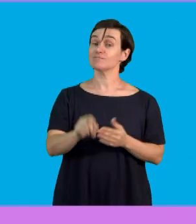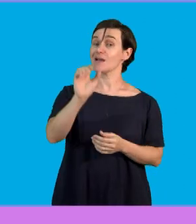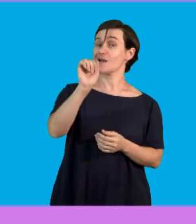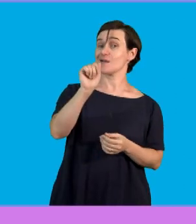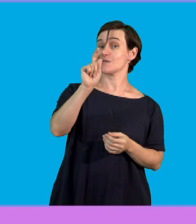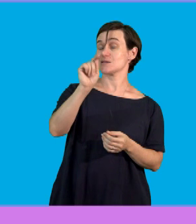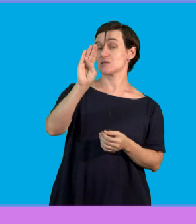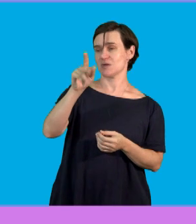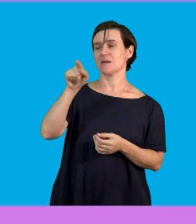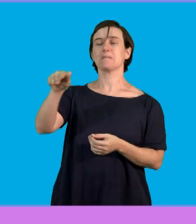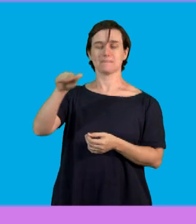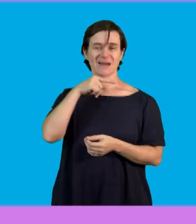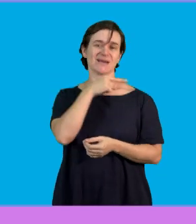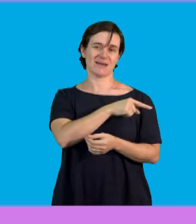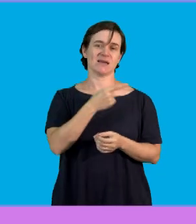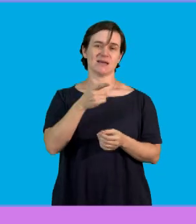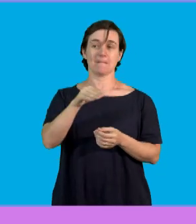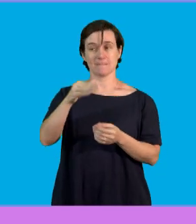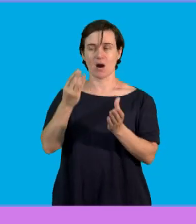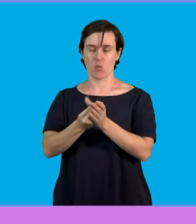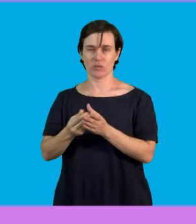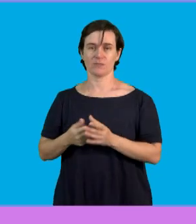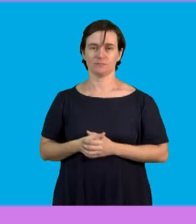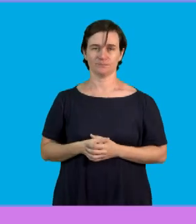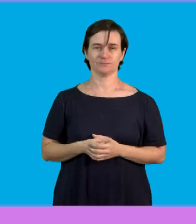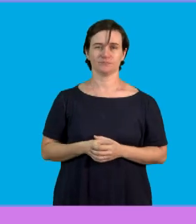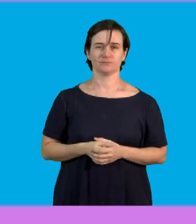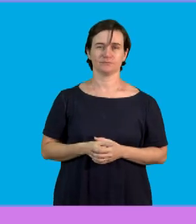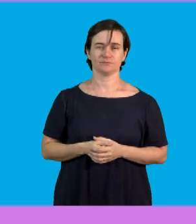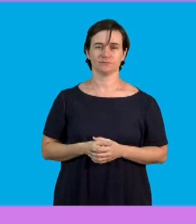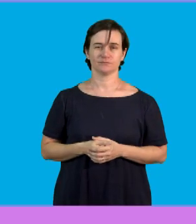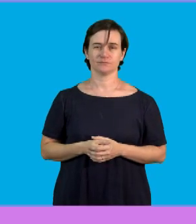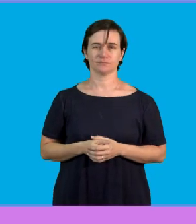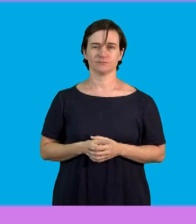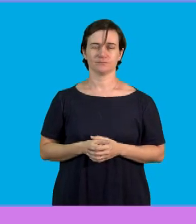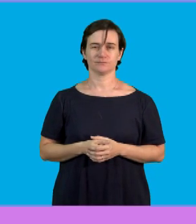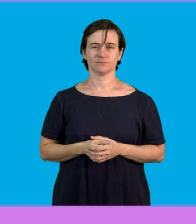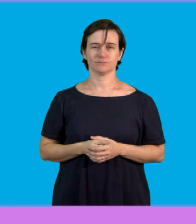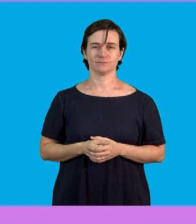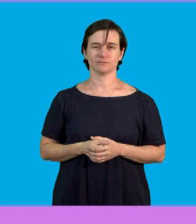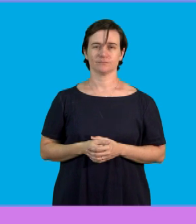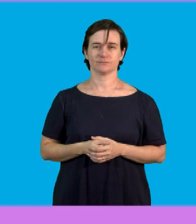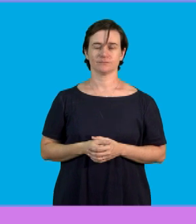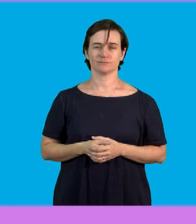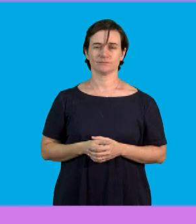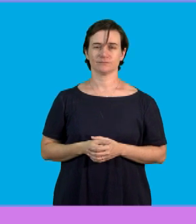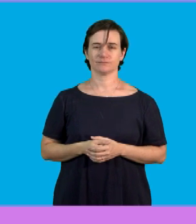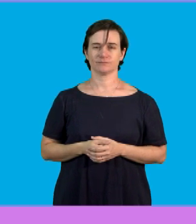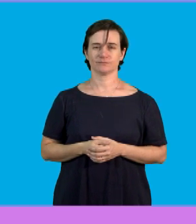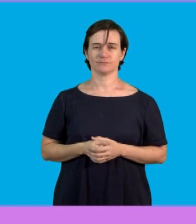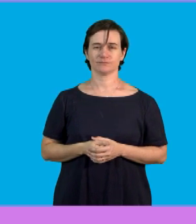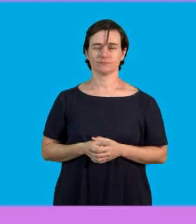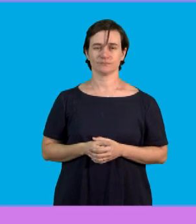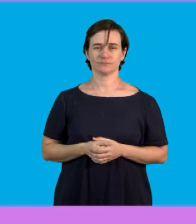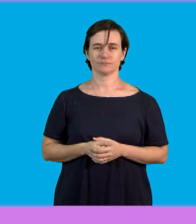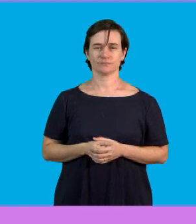the bank that Thato banks with is ATB Bank. So we have